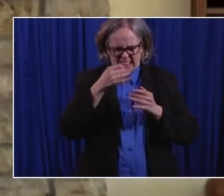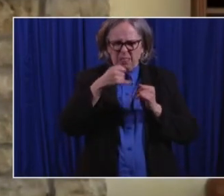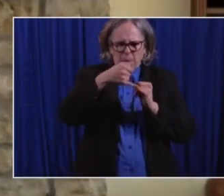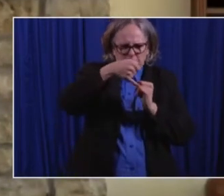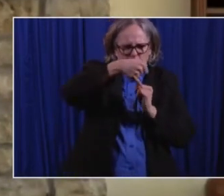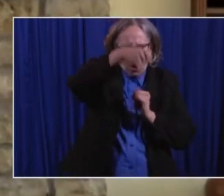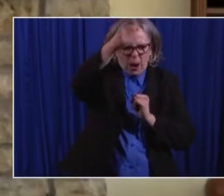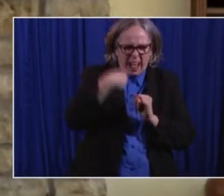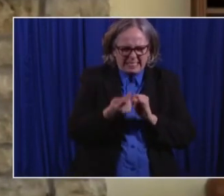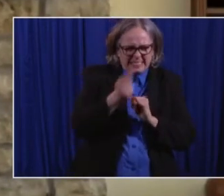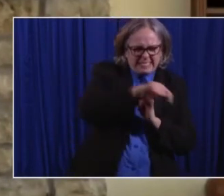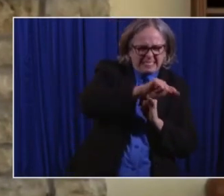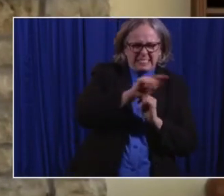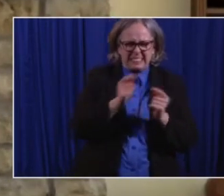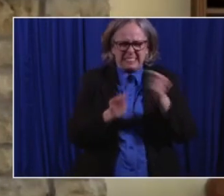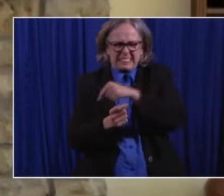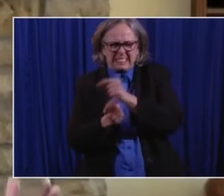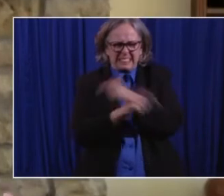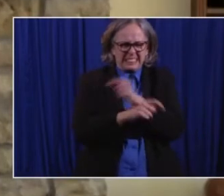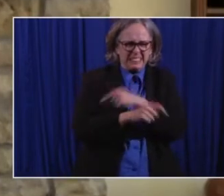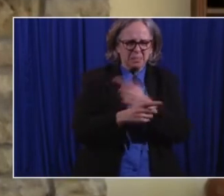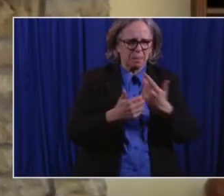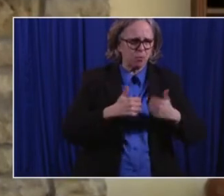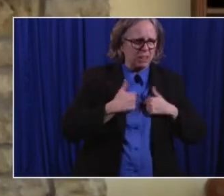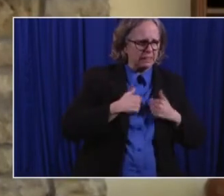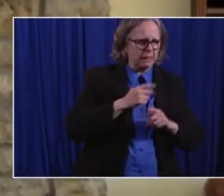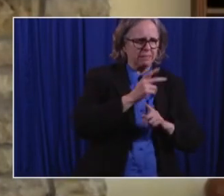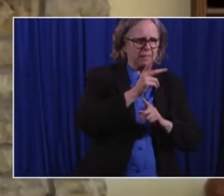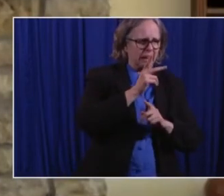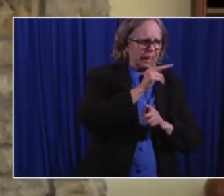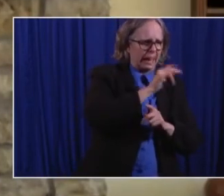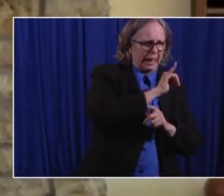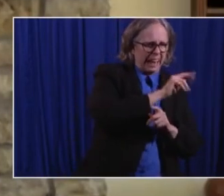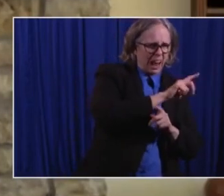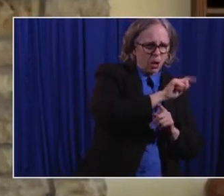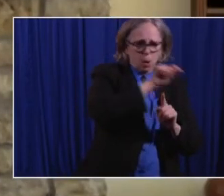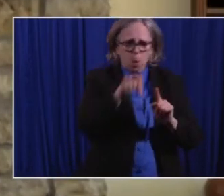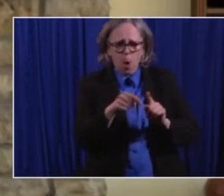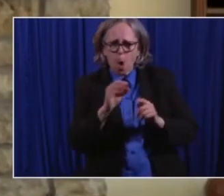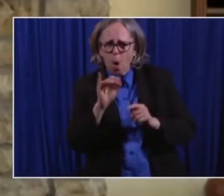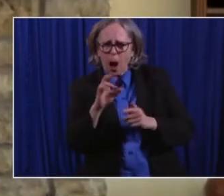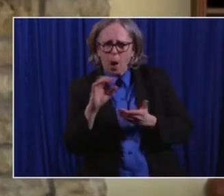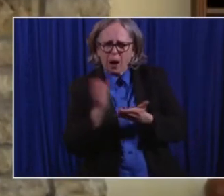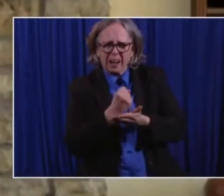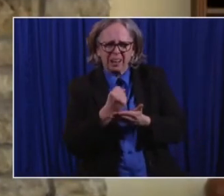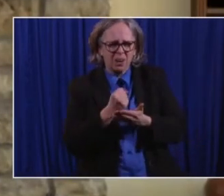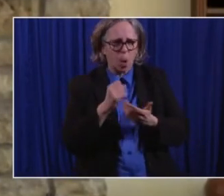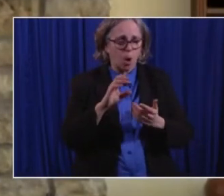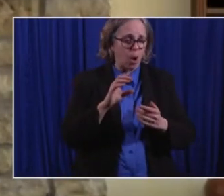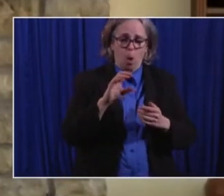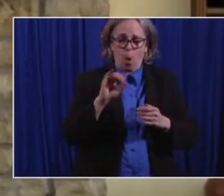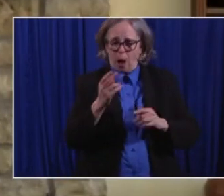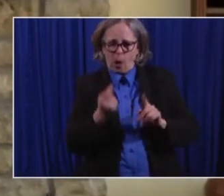Kentucky, and they're picking up some of our folks, and we've not done that. So that's not been our plan.